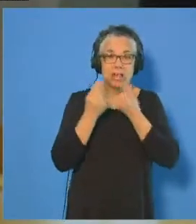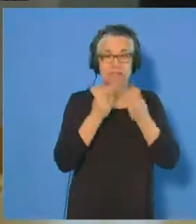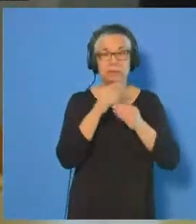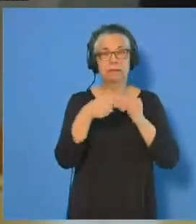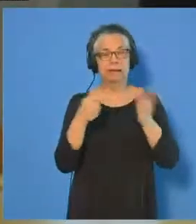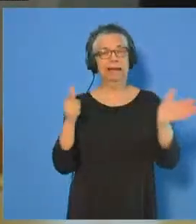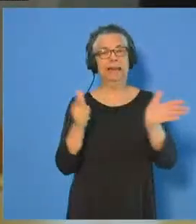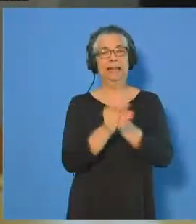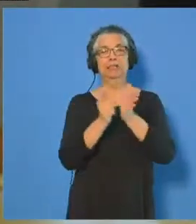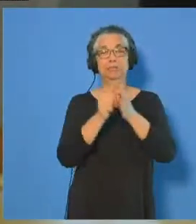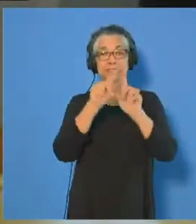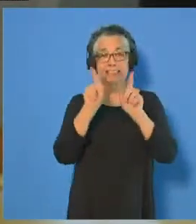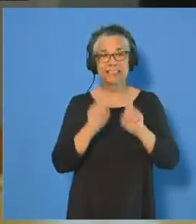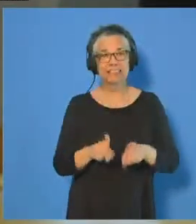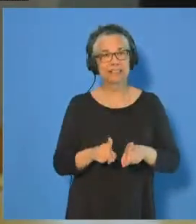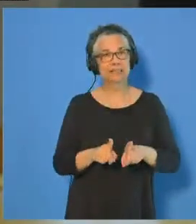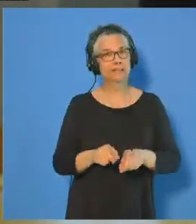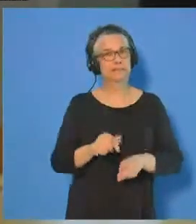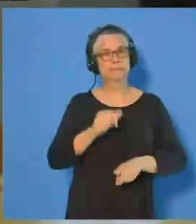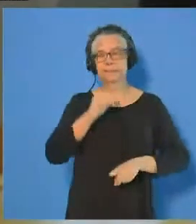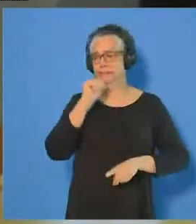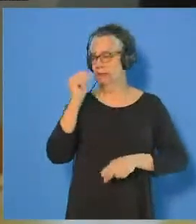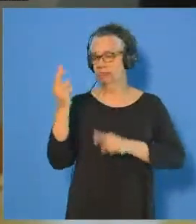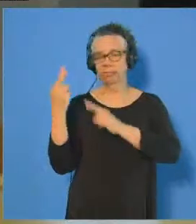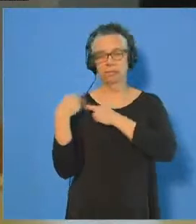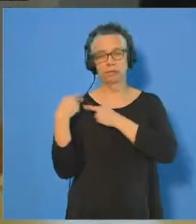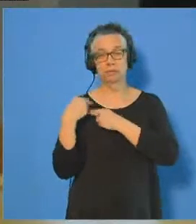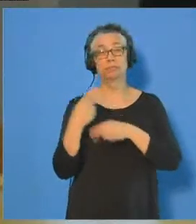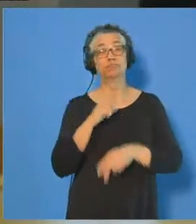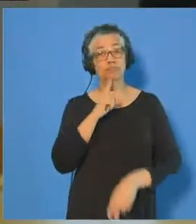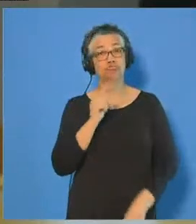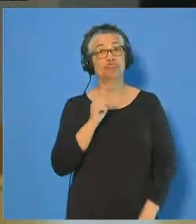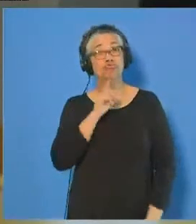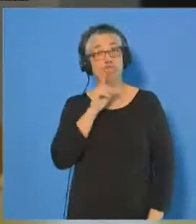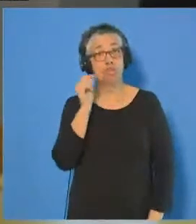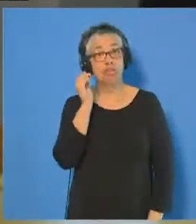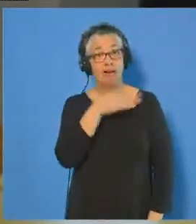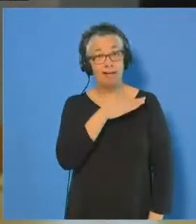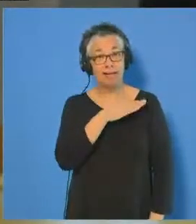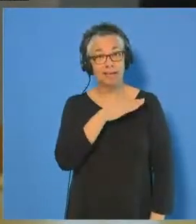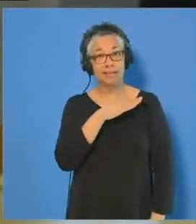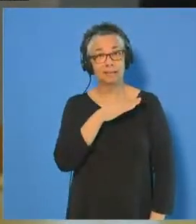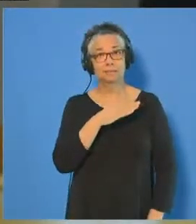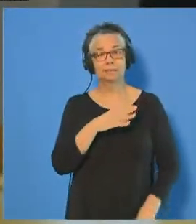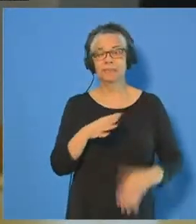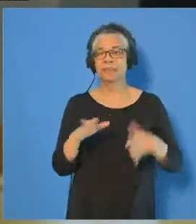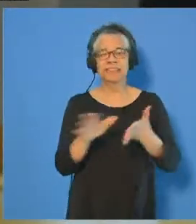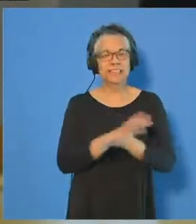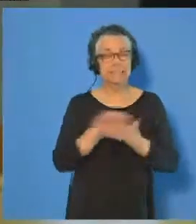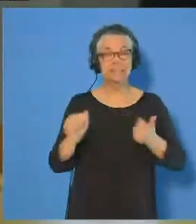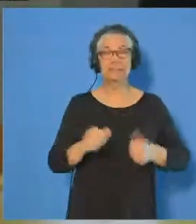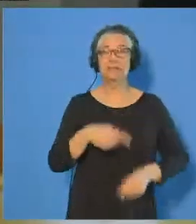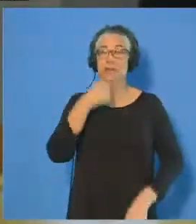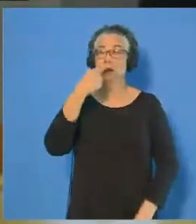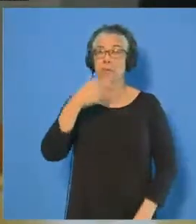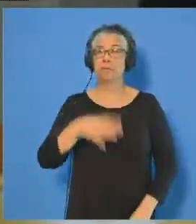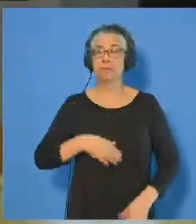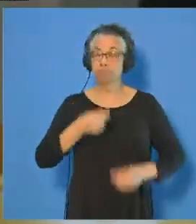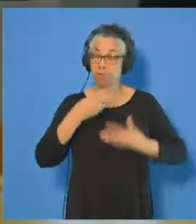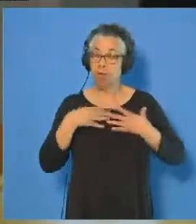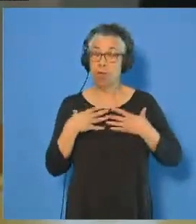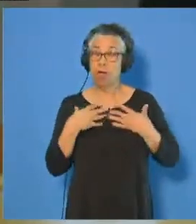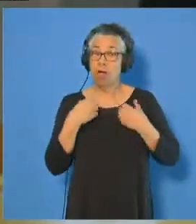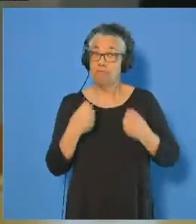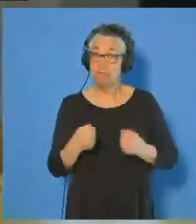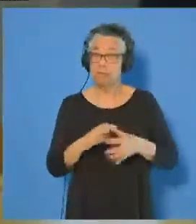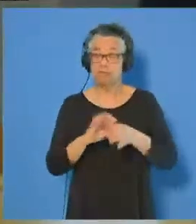illegitimate testing are irresponsible and entirely false. They damage public confidence at a time that unity is paramount, and they